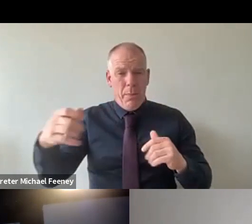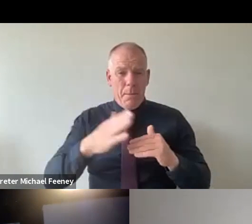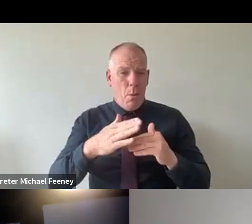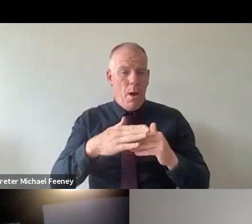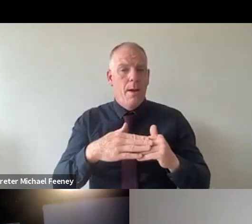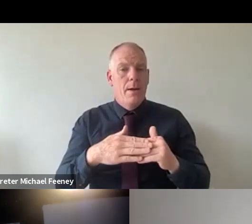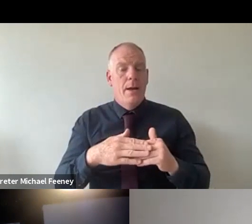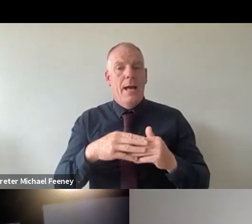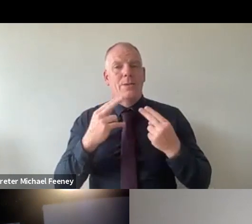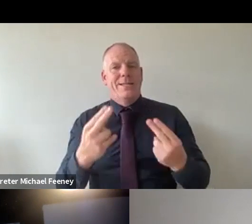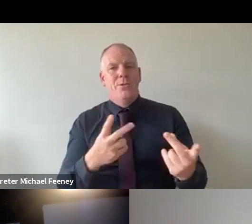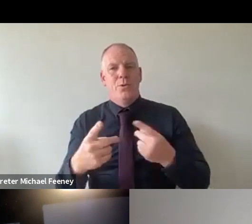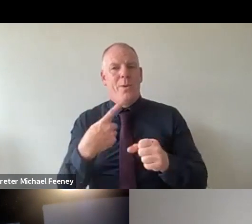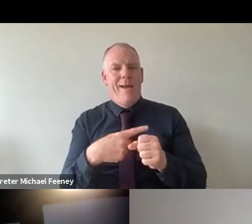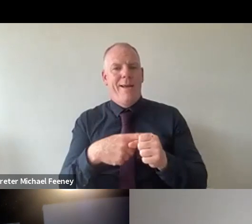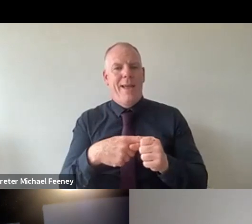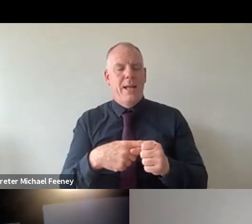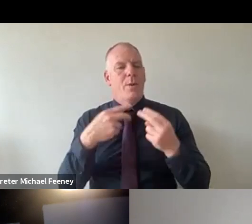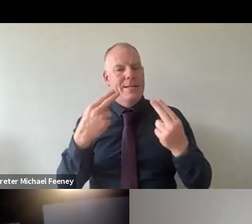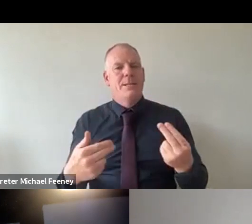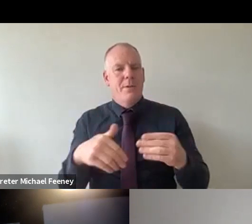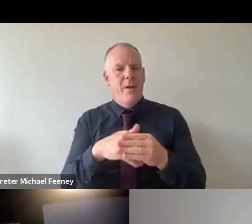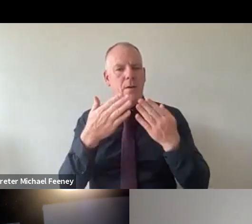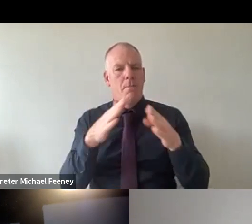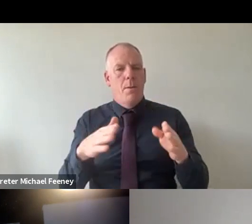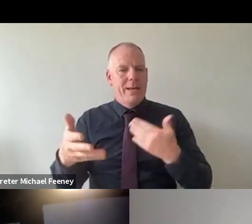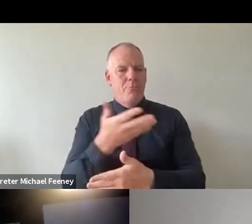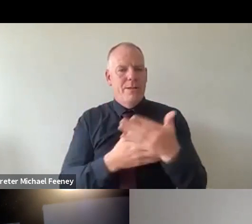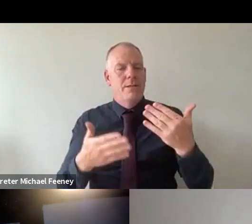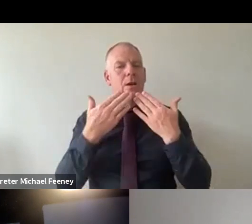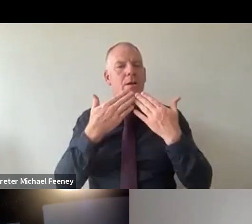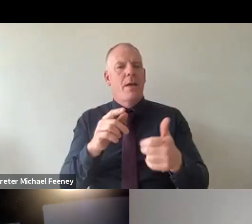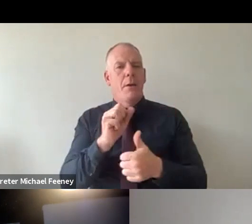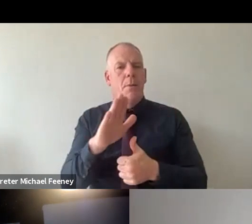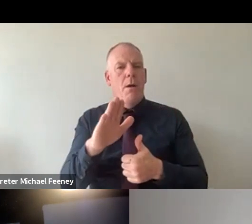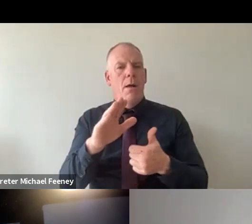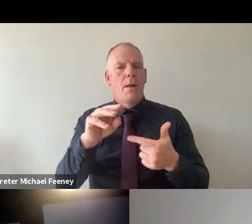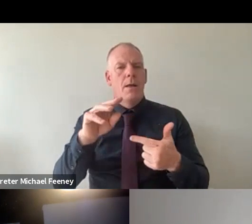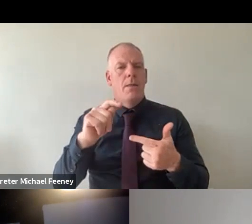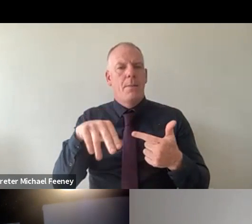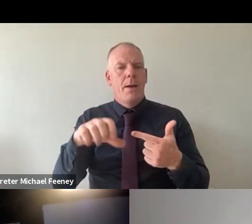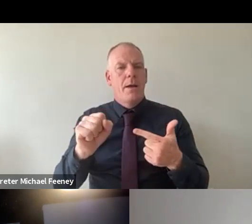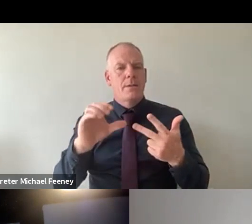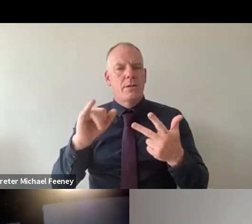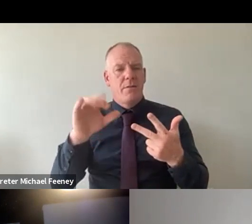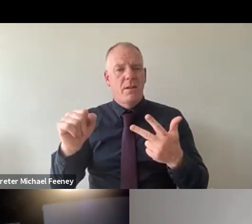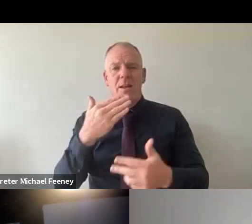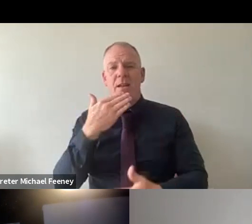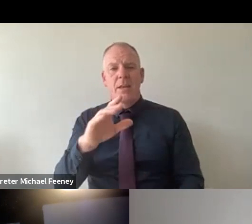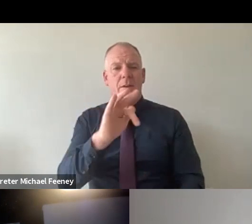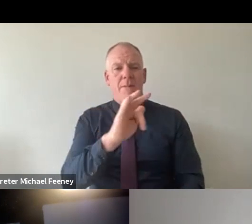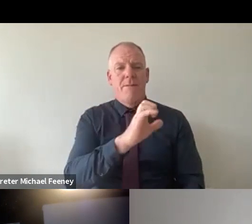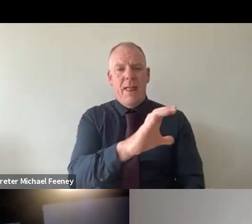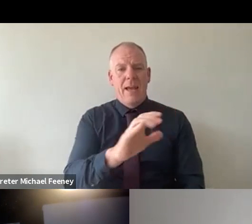much longer, and we will need to, and it needs to be kept in the public eye. So thank you, Paul, Tamás and Siobhán. And thank you, FLAC and Trinity College